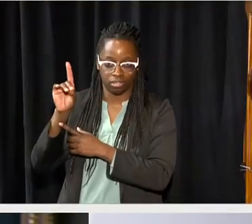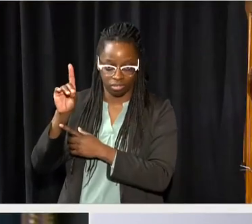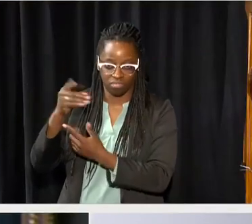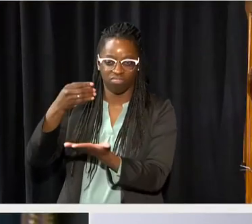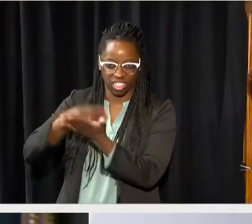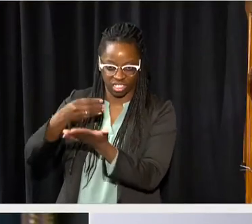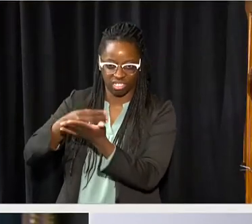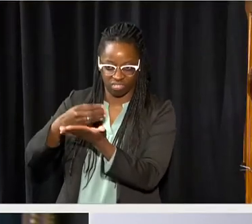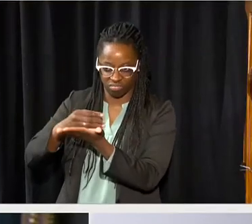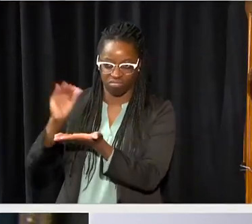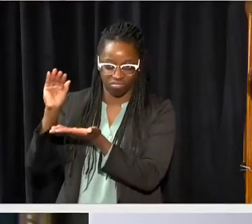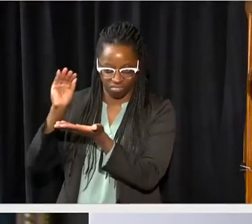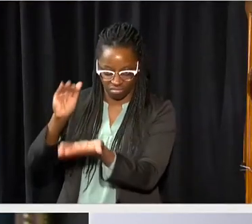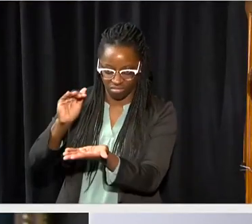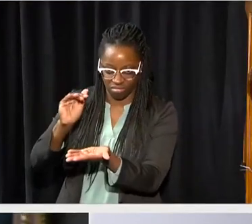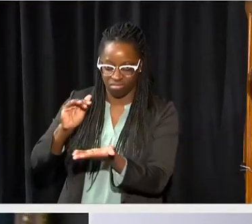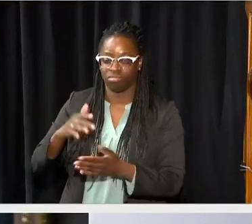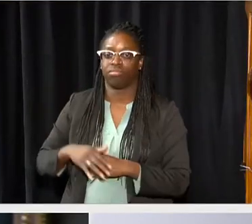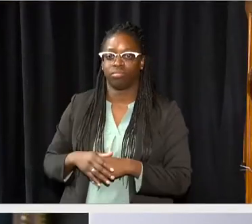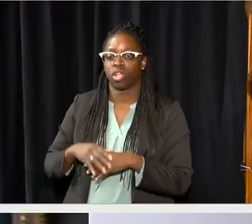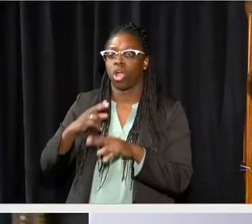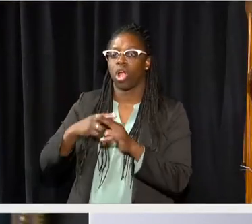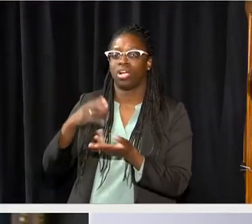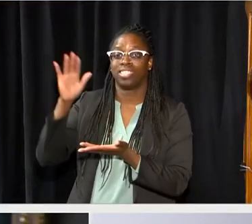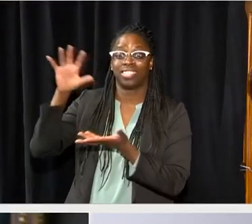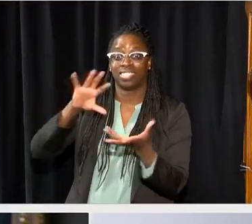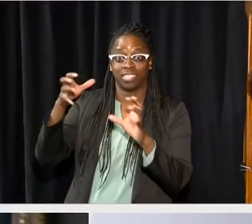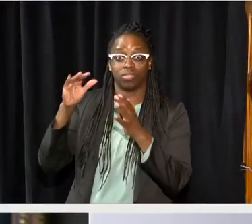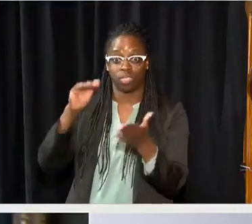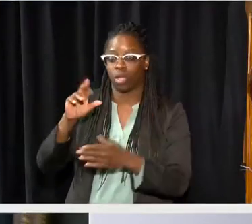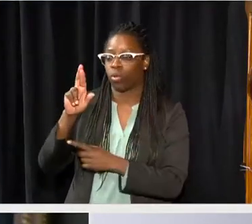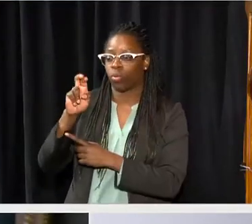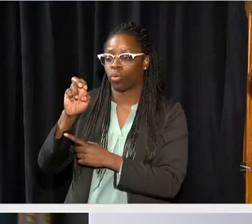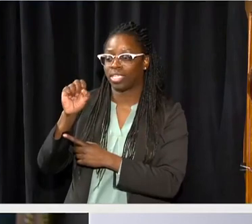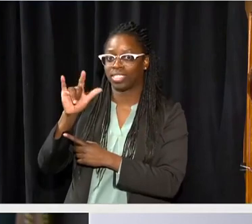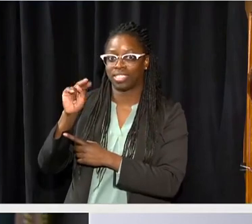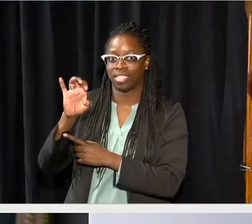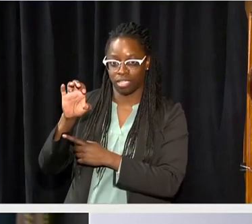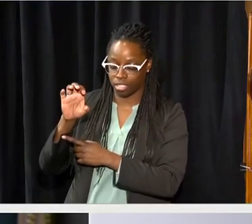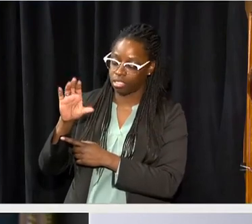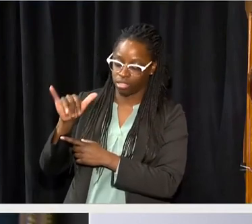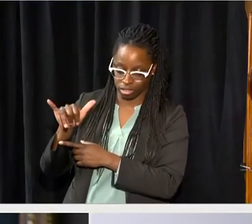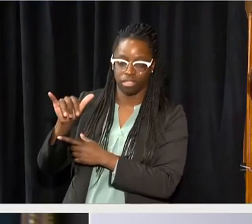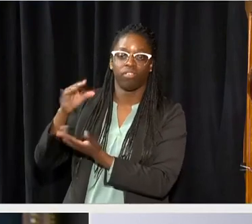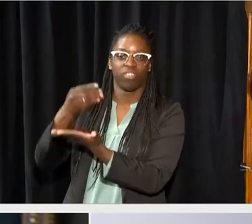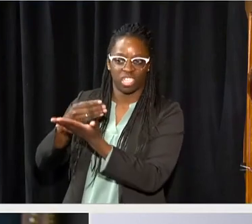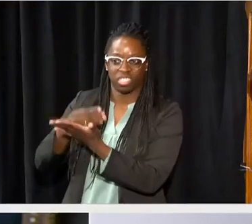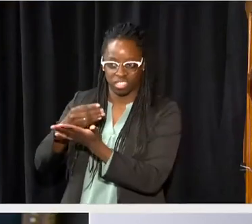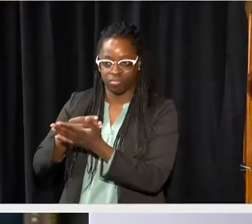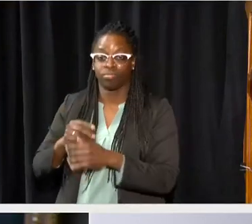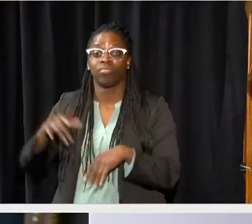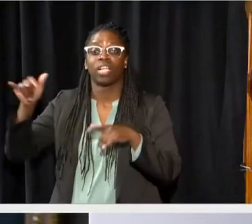Joe Comerford and Rep. Natalie Blay, who championed this idea.